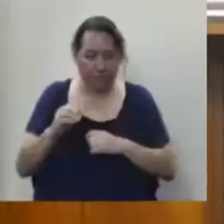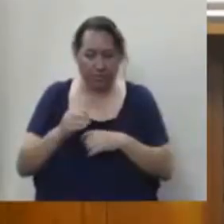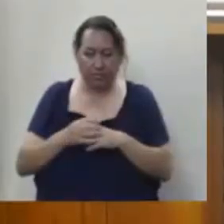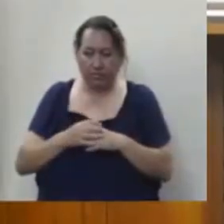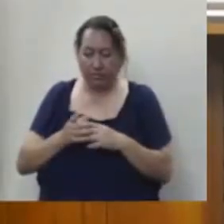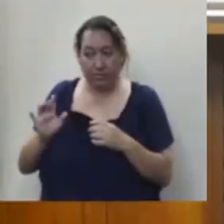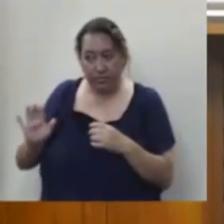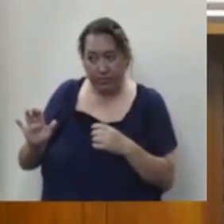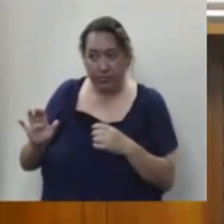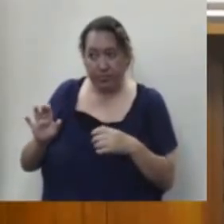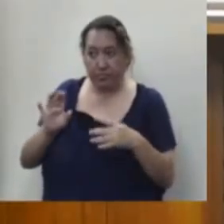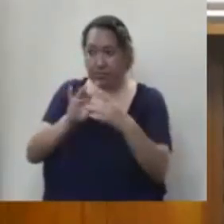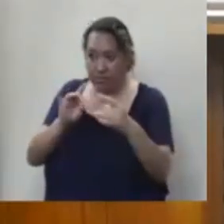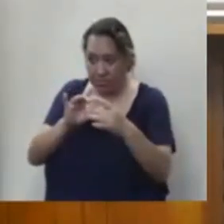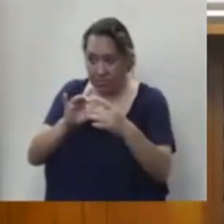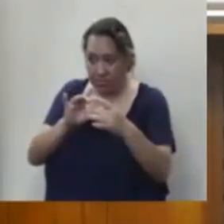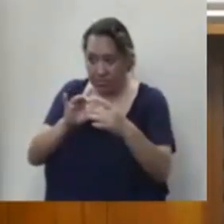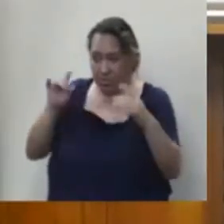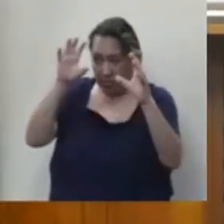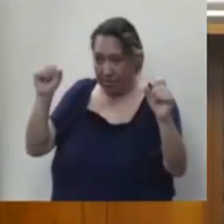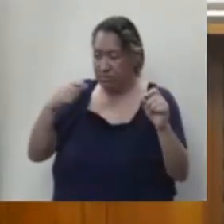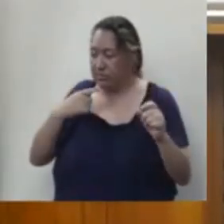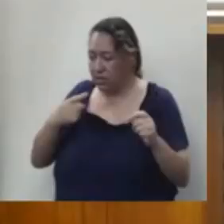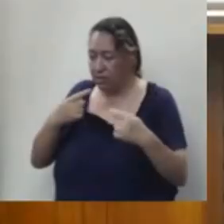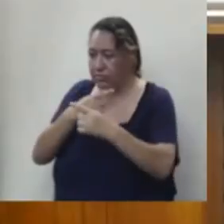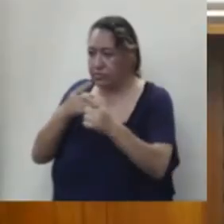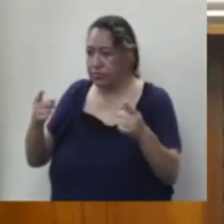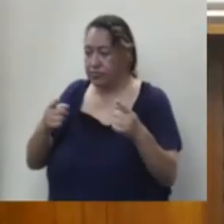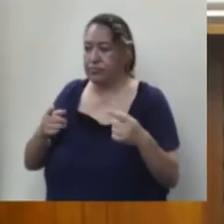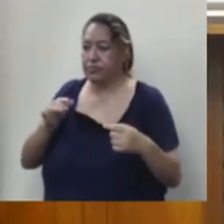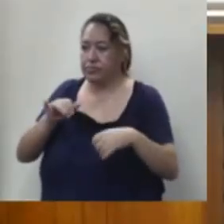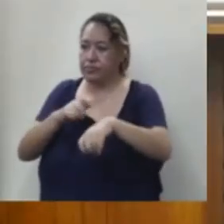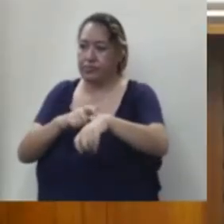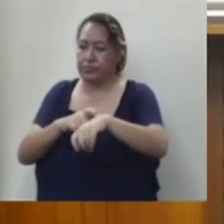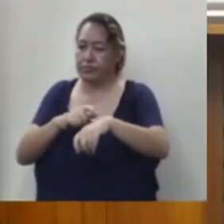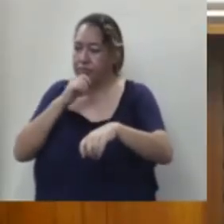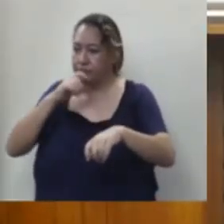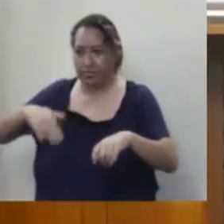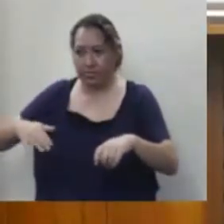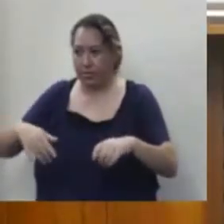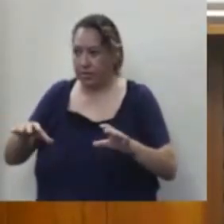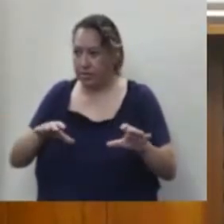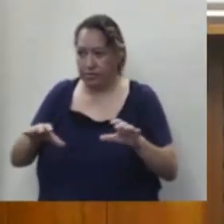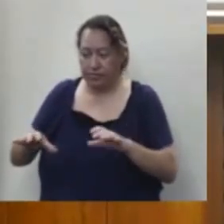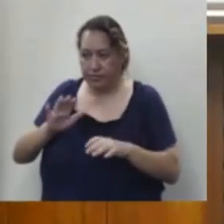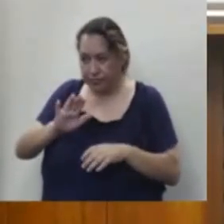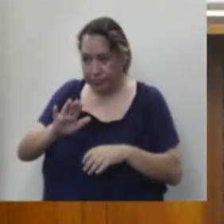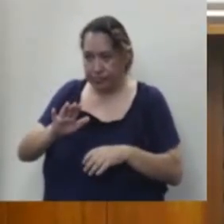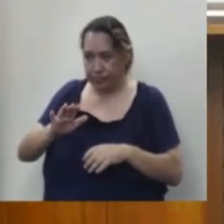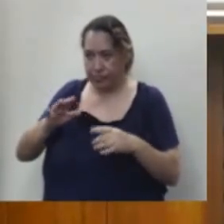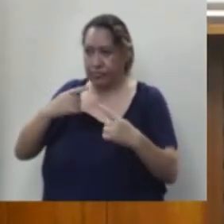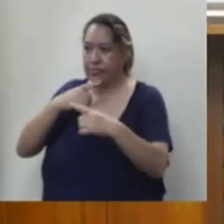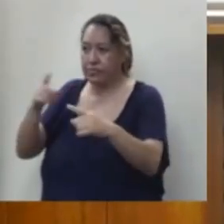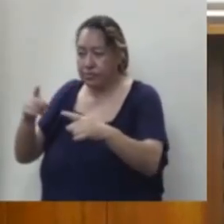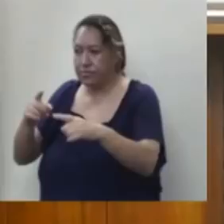is that he is going to be, and at that time he has not yet done his press conference, but he was going